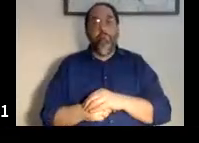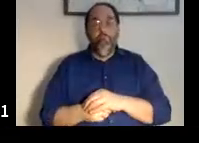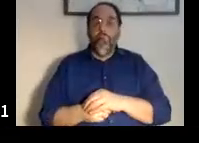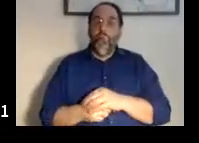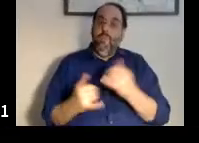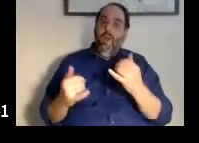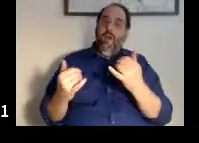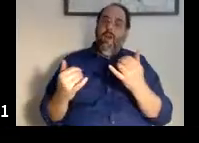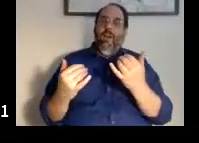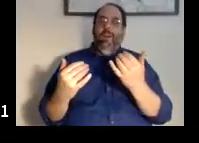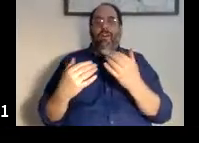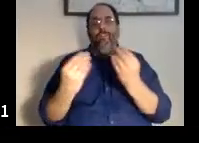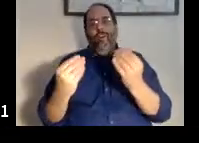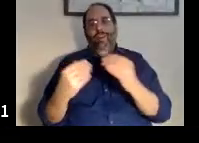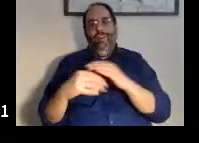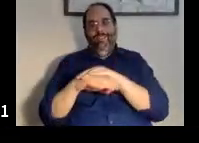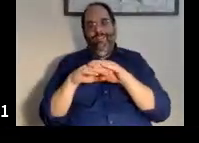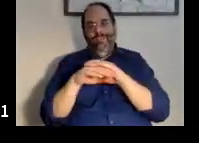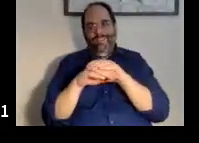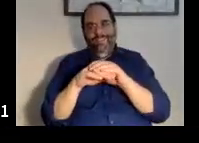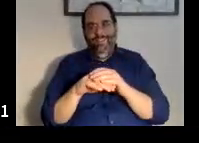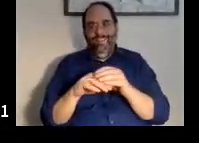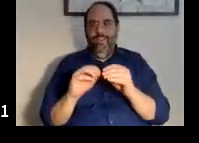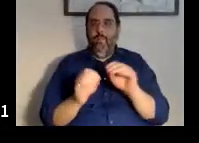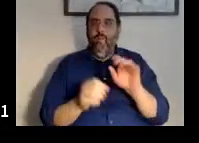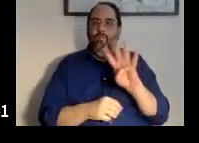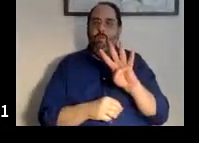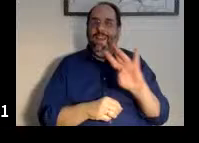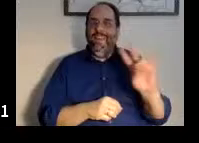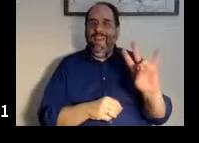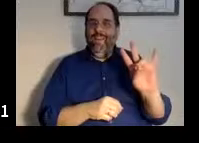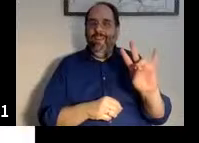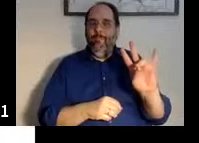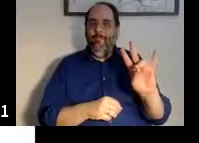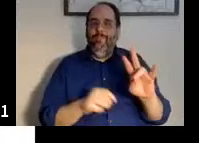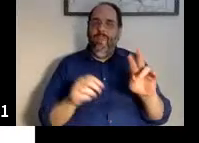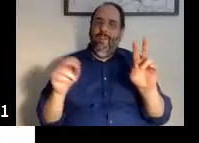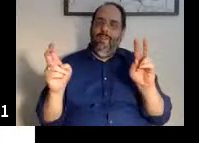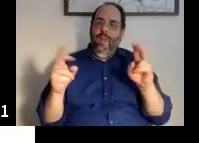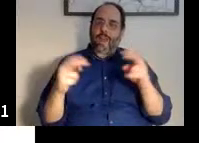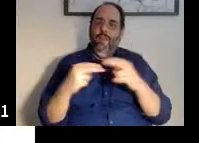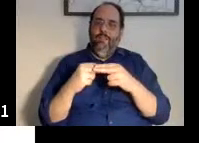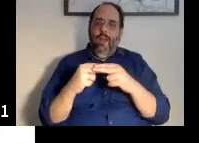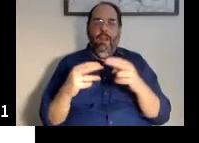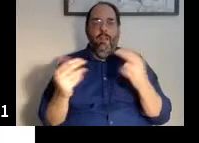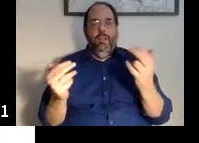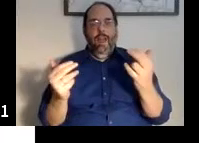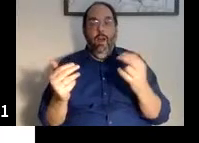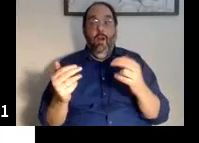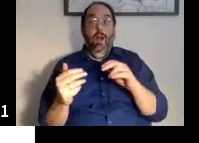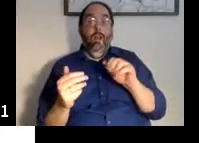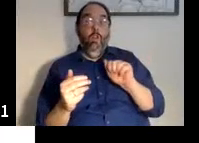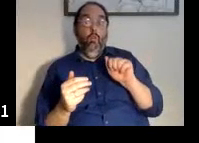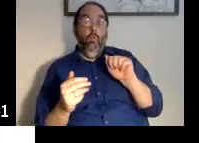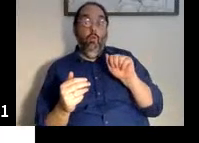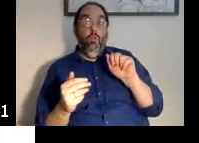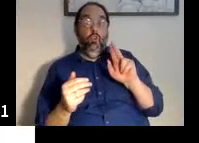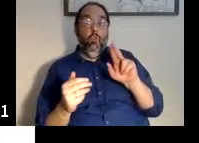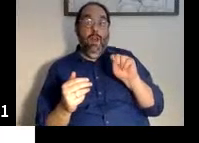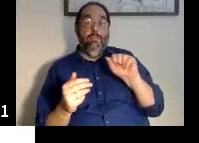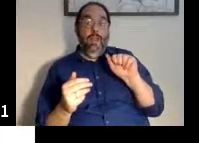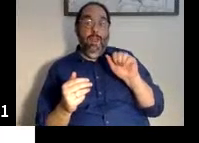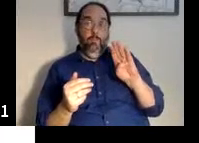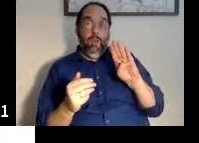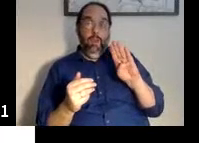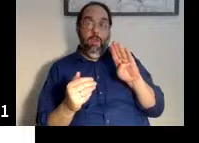Here we go, ground surfaces. I'm on to slide number 47's title slide. Let's move straight in to say that the Access Board studied ground surfaces and